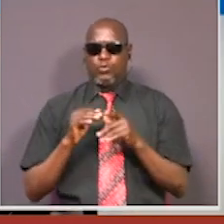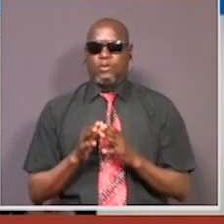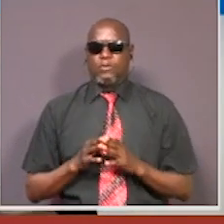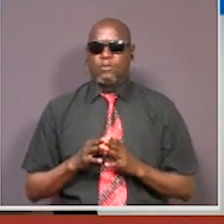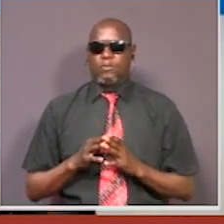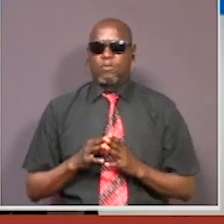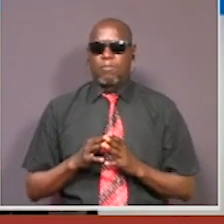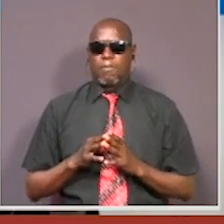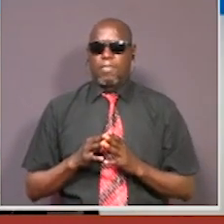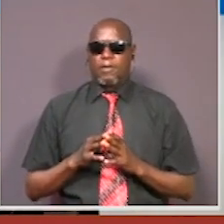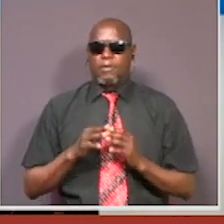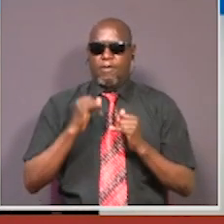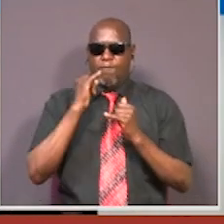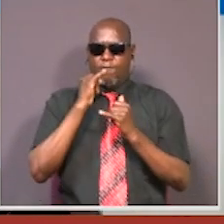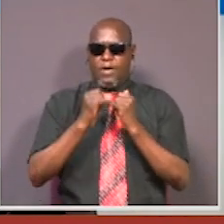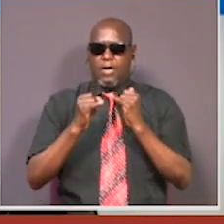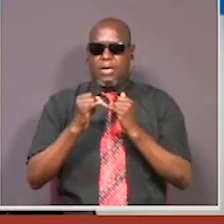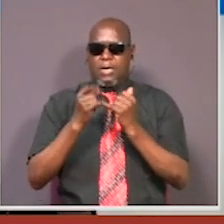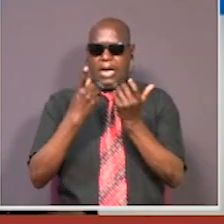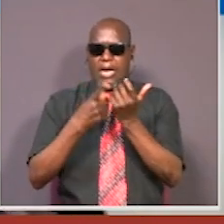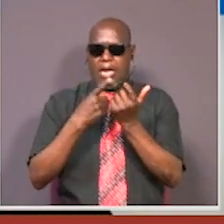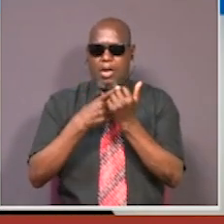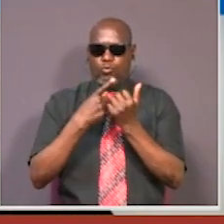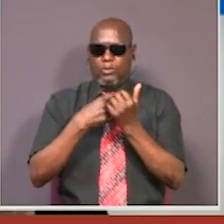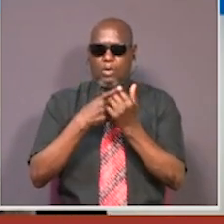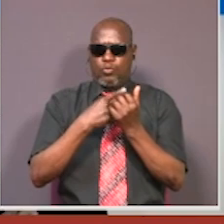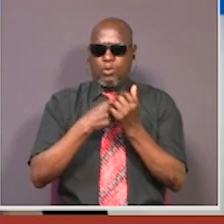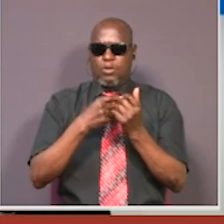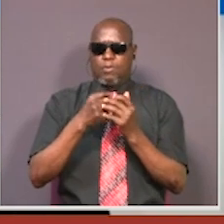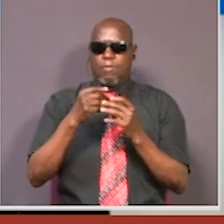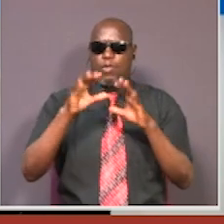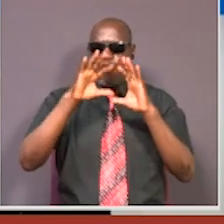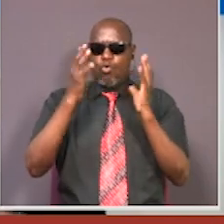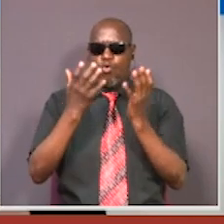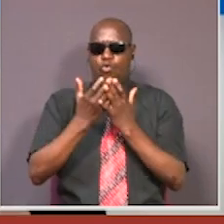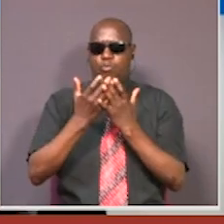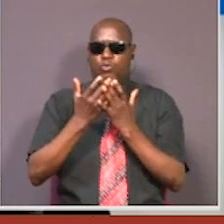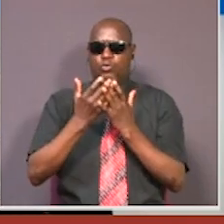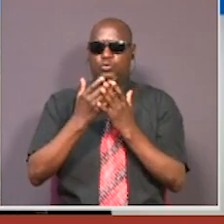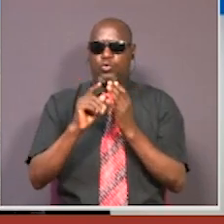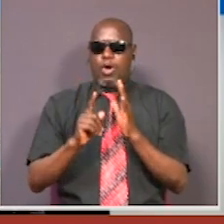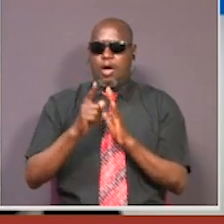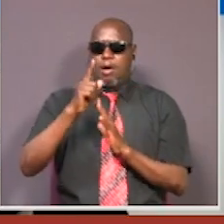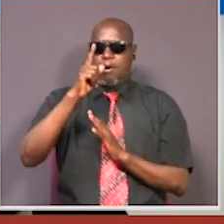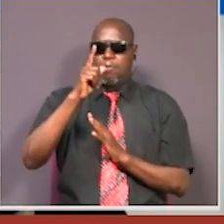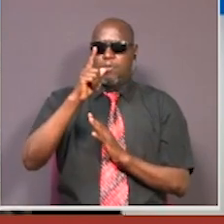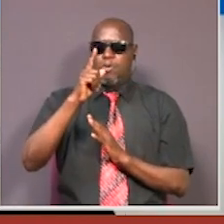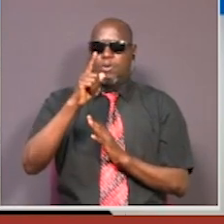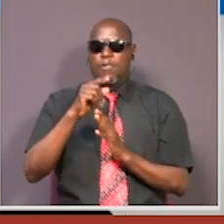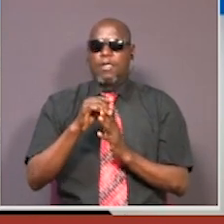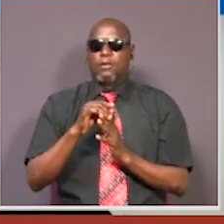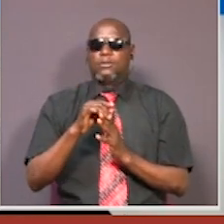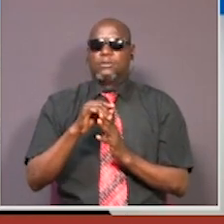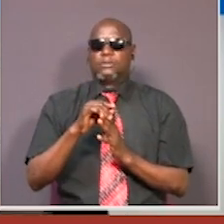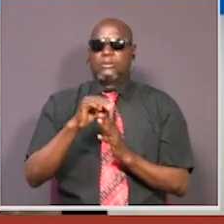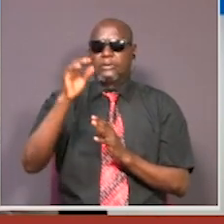The final countdown to limit global temperature rise to 1.5 degrees Celsius. And time is